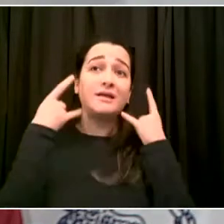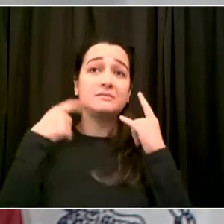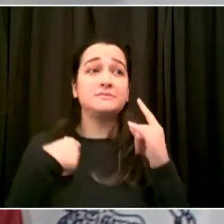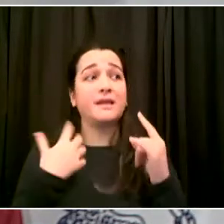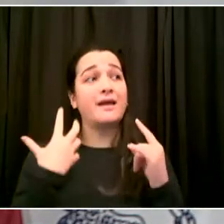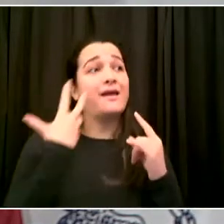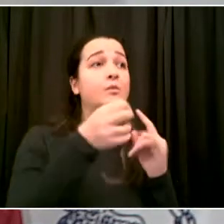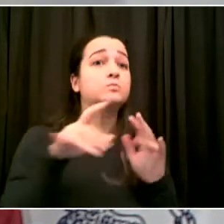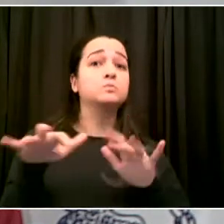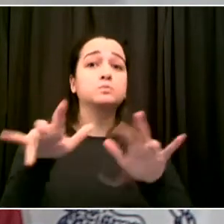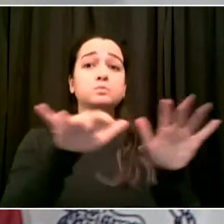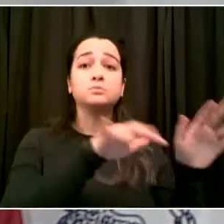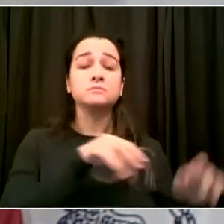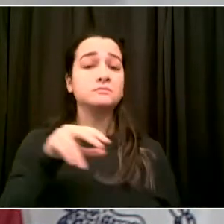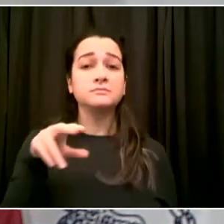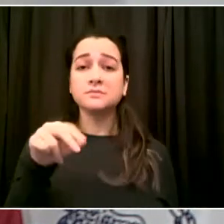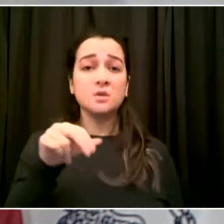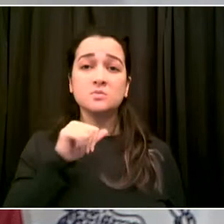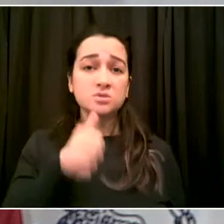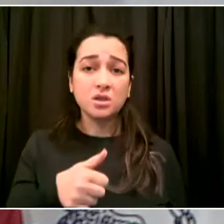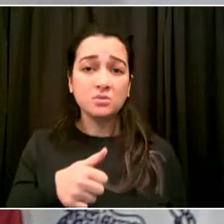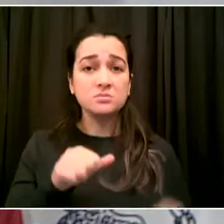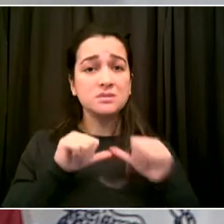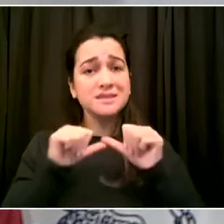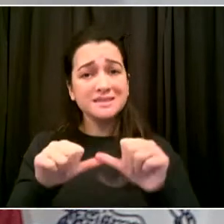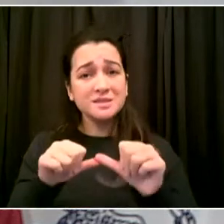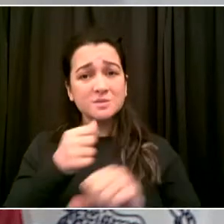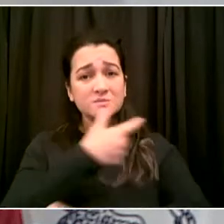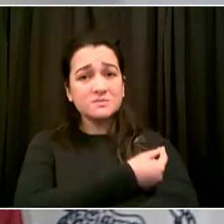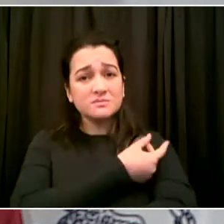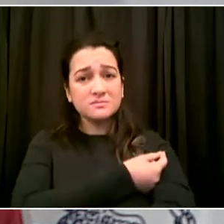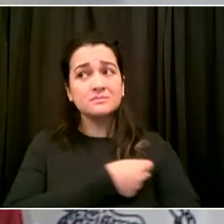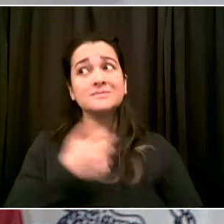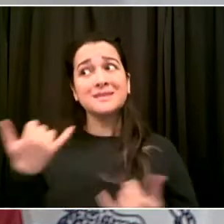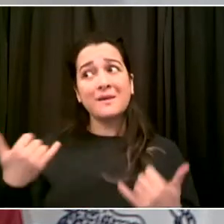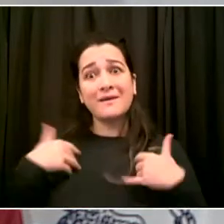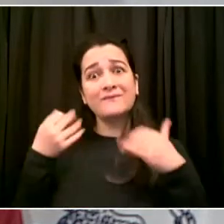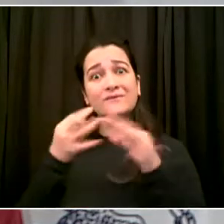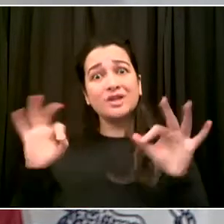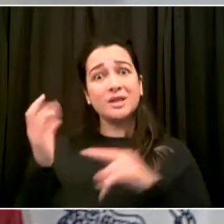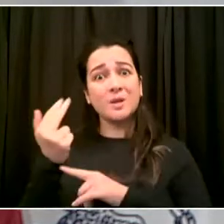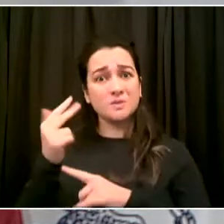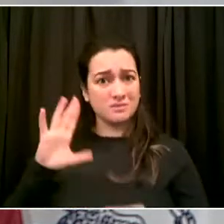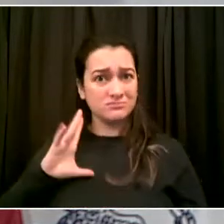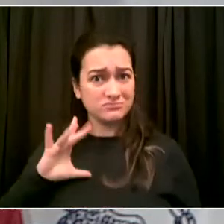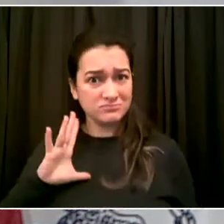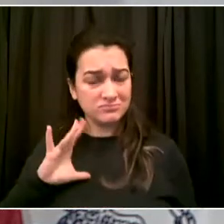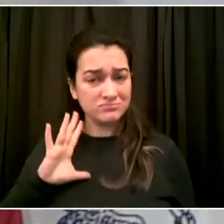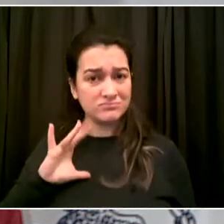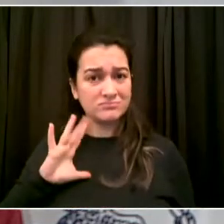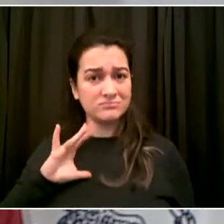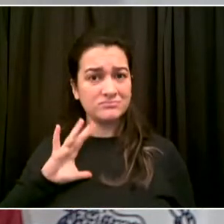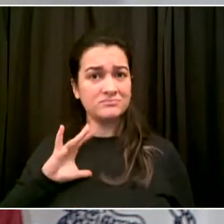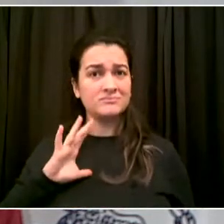Test and Trace and how to get that service if they need that for their family.